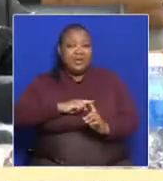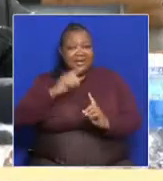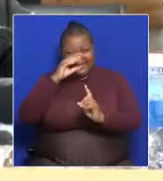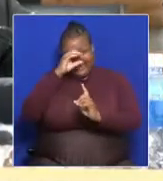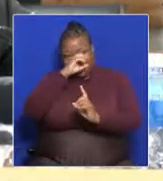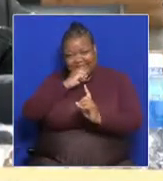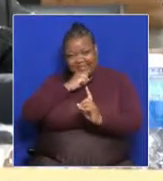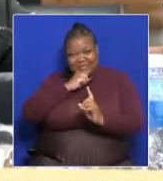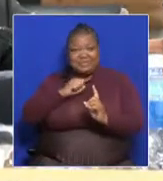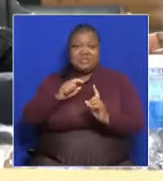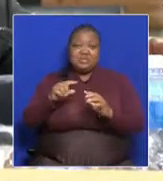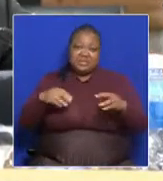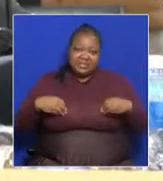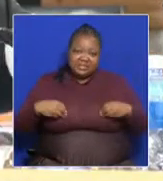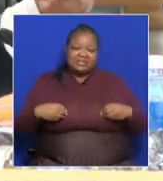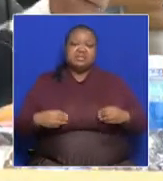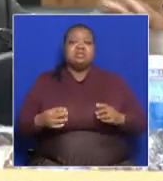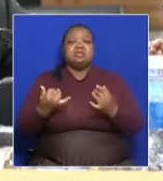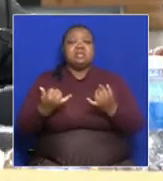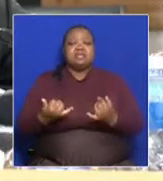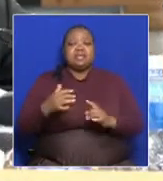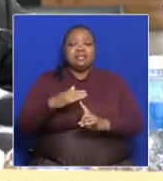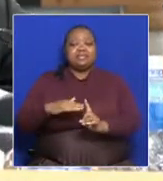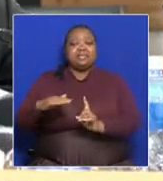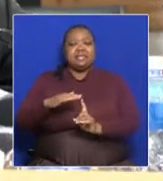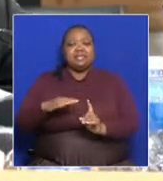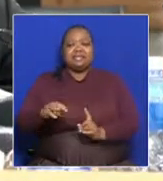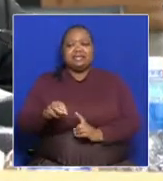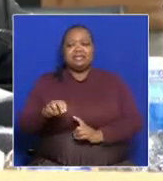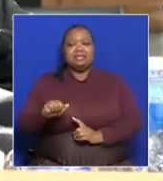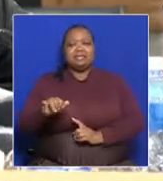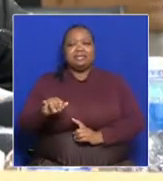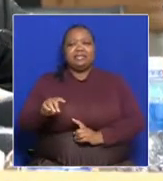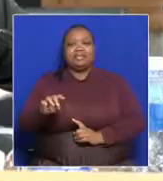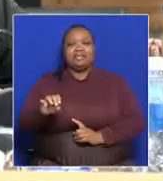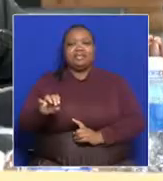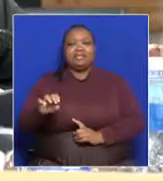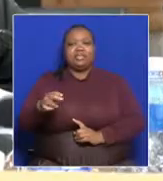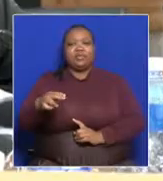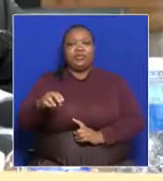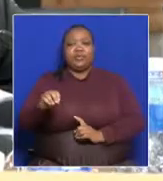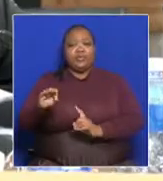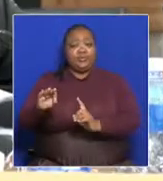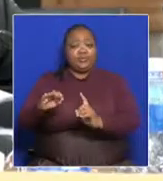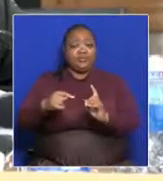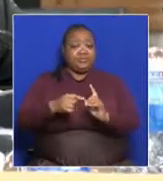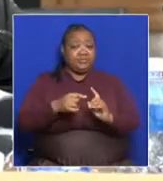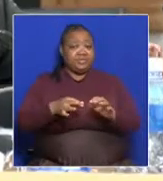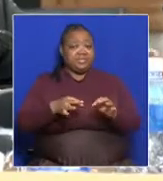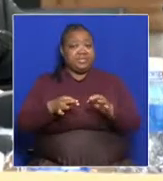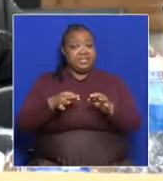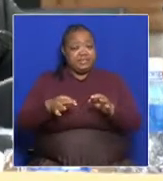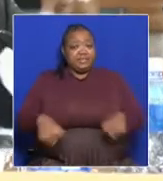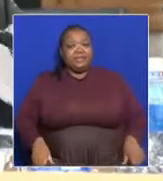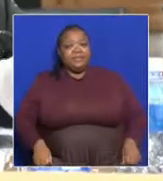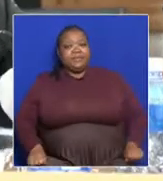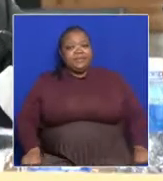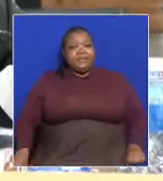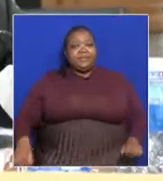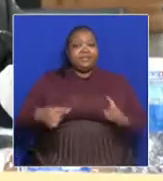Maiden Wharf and is demonstrating to you that what you've been telling us lacks